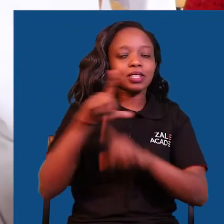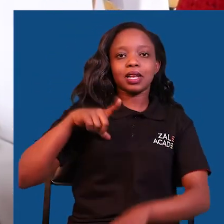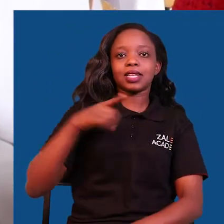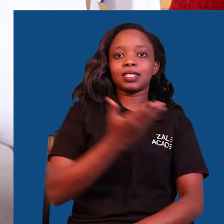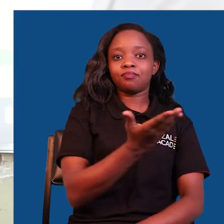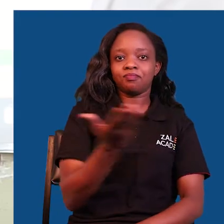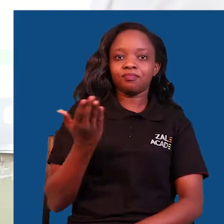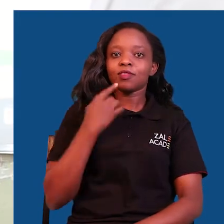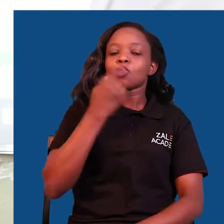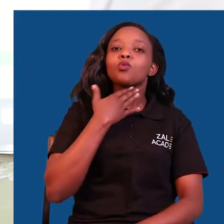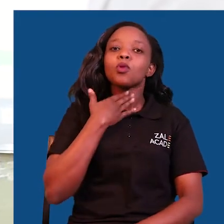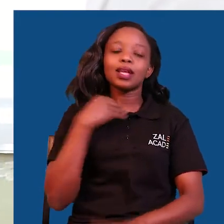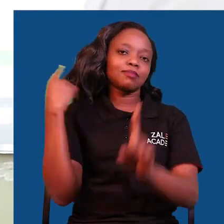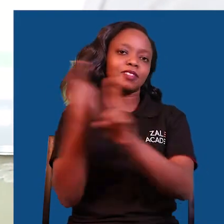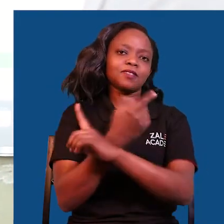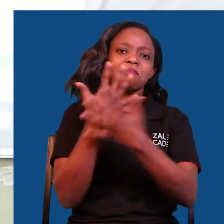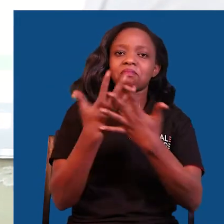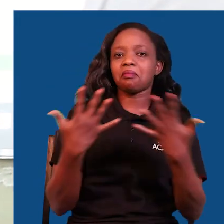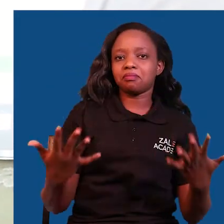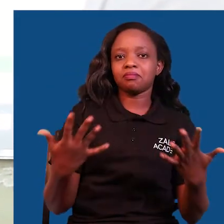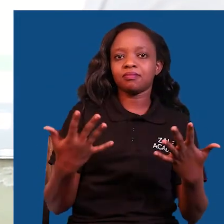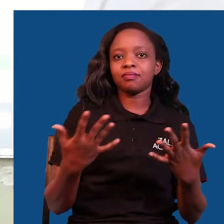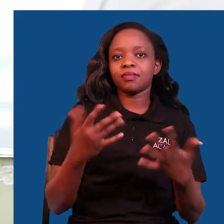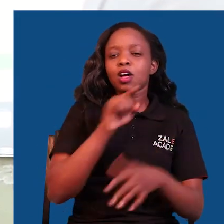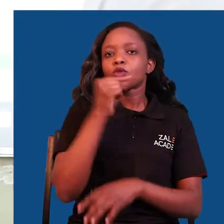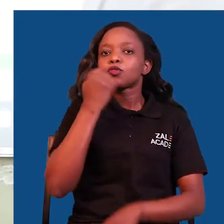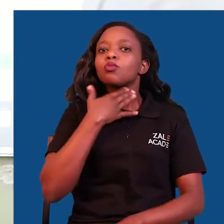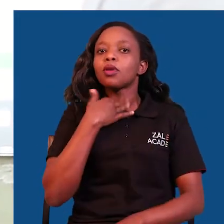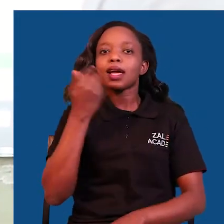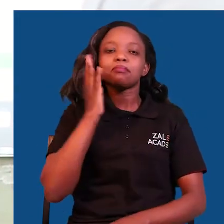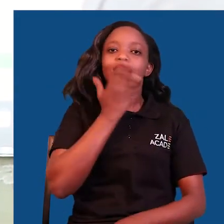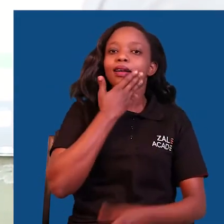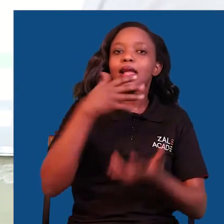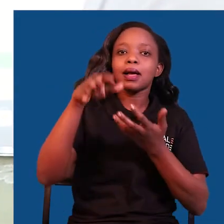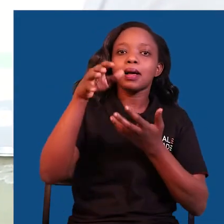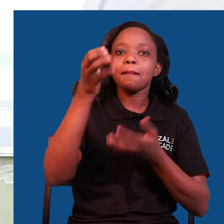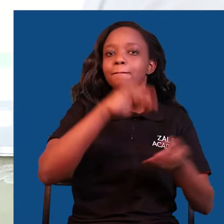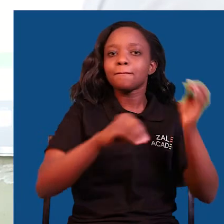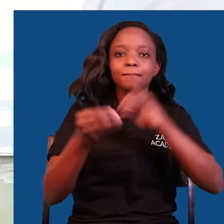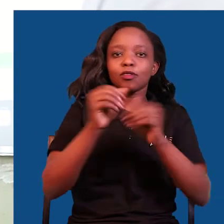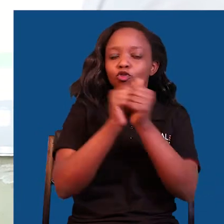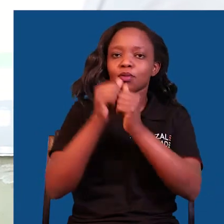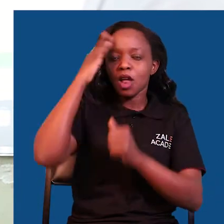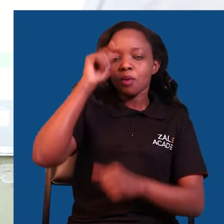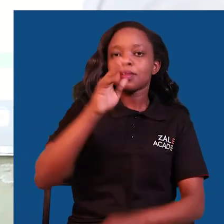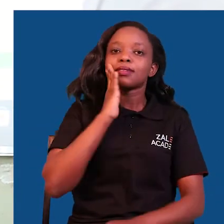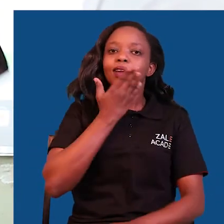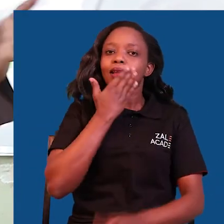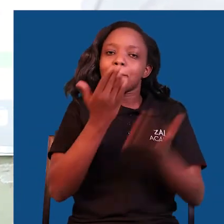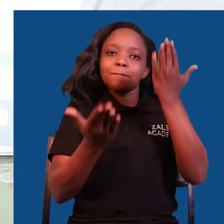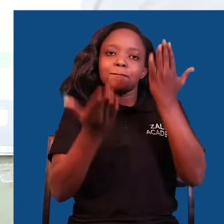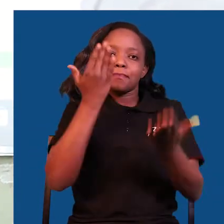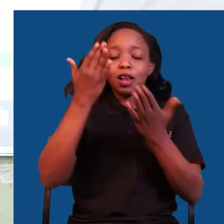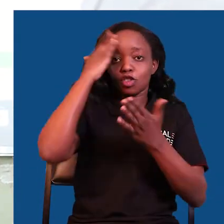of ladies who like different type of things. There are those that like mixing colors. You know that this color goes